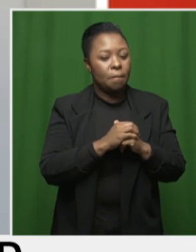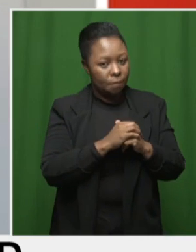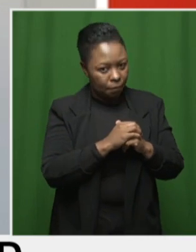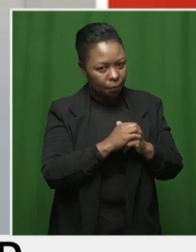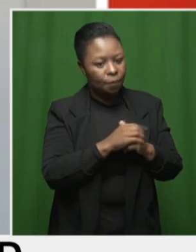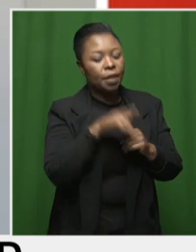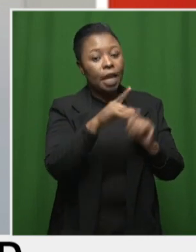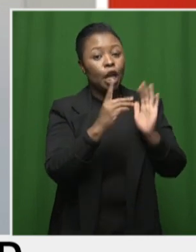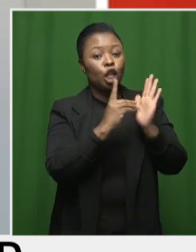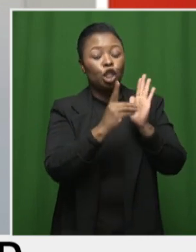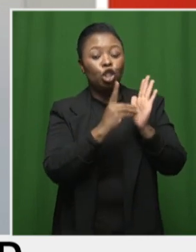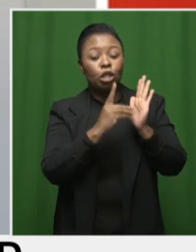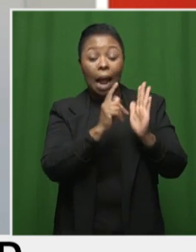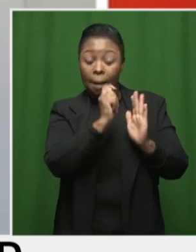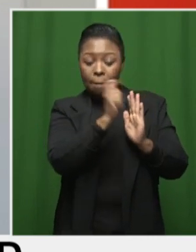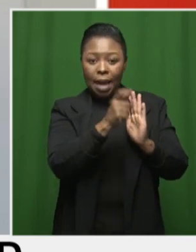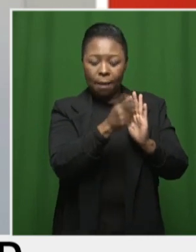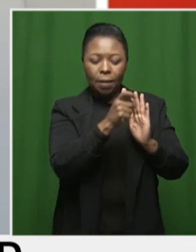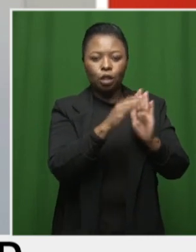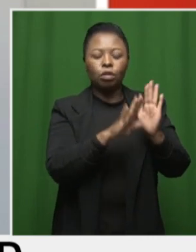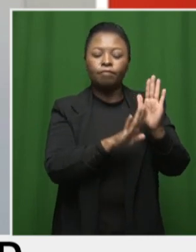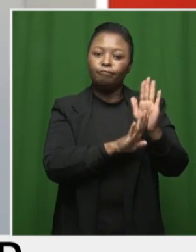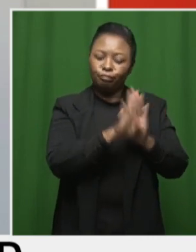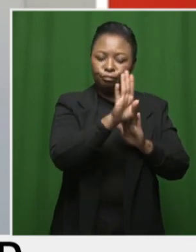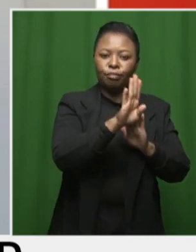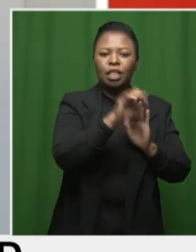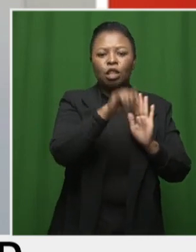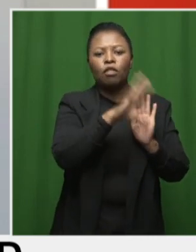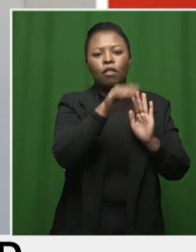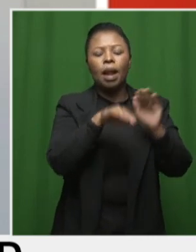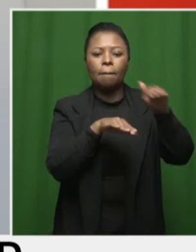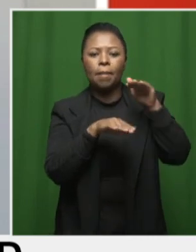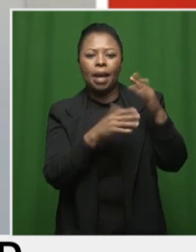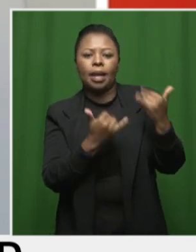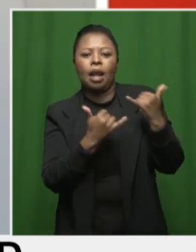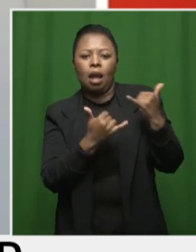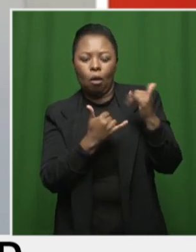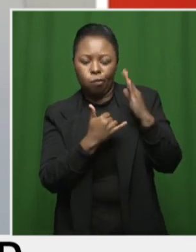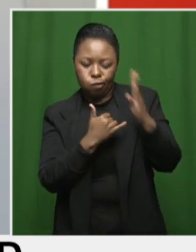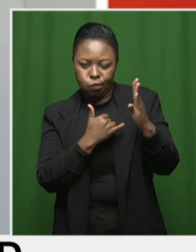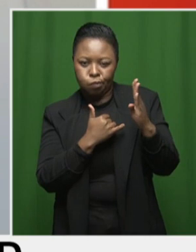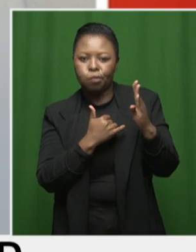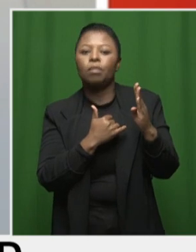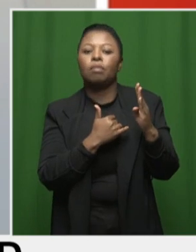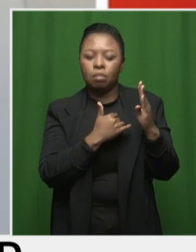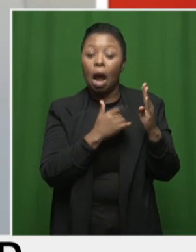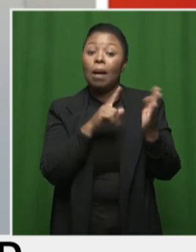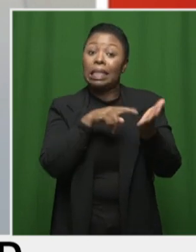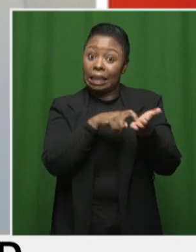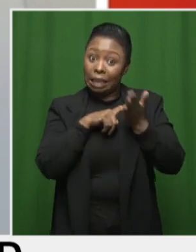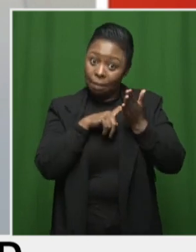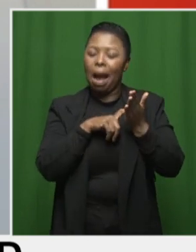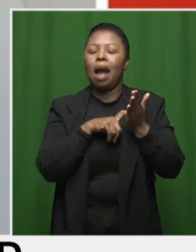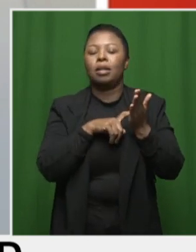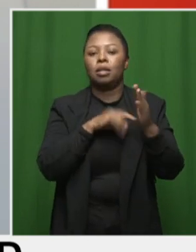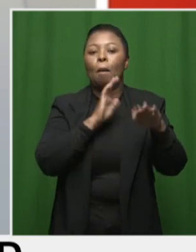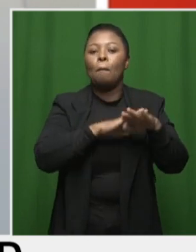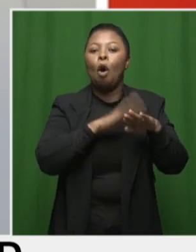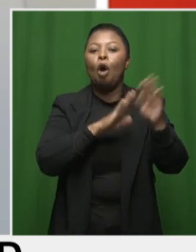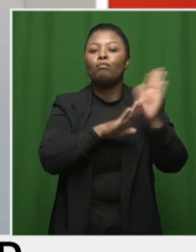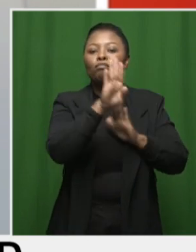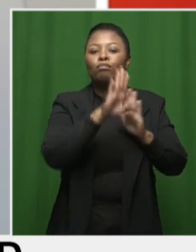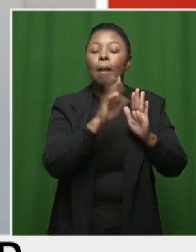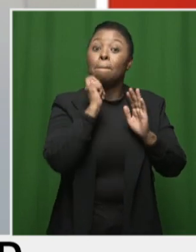digital payments grows and evolves in the South African landscape, there's a big demand for payments